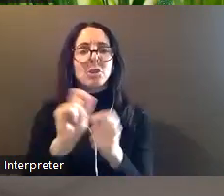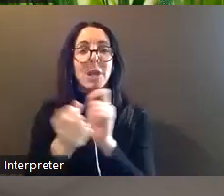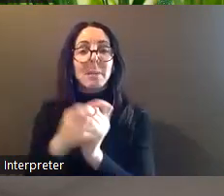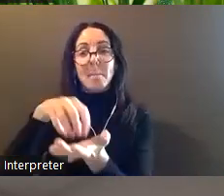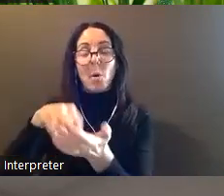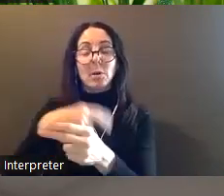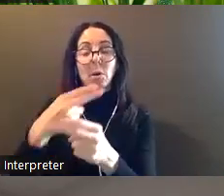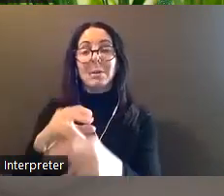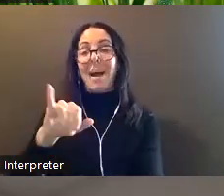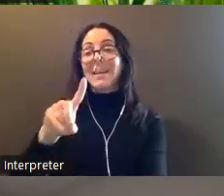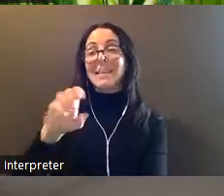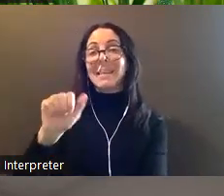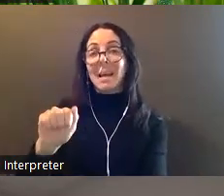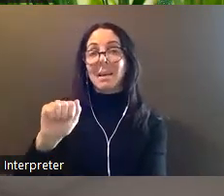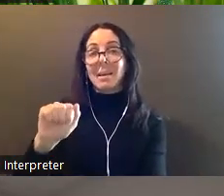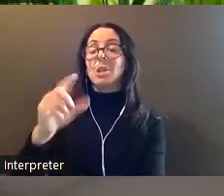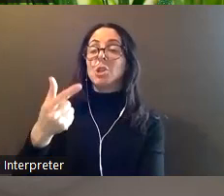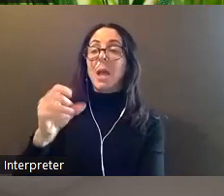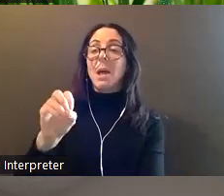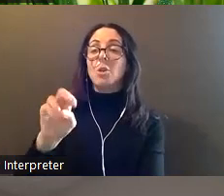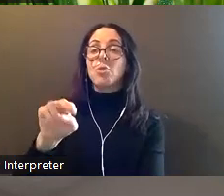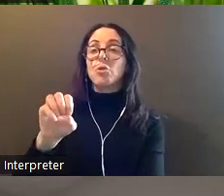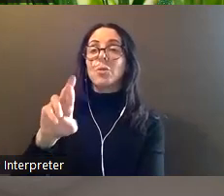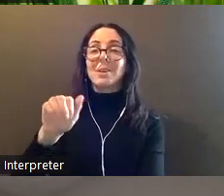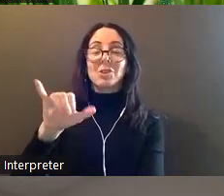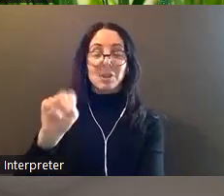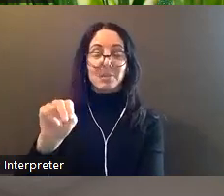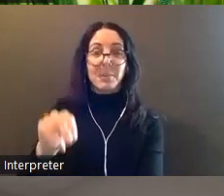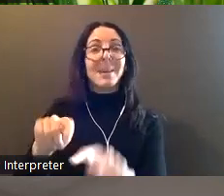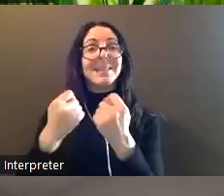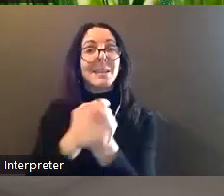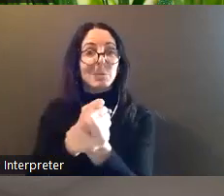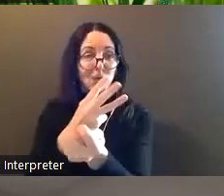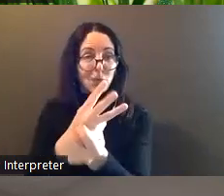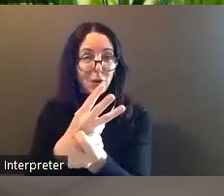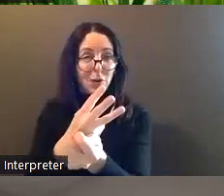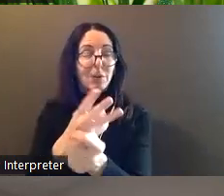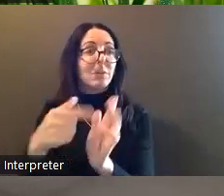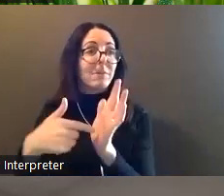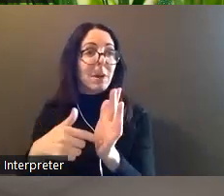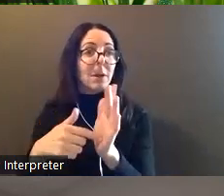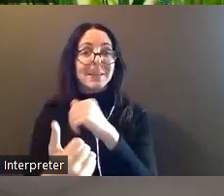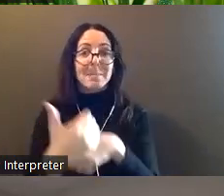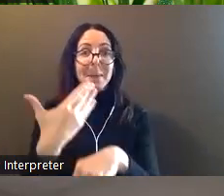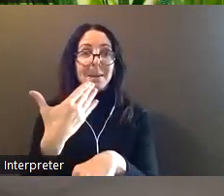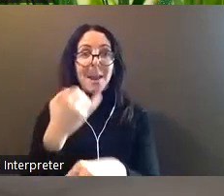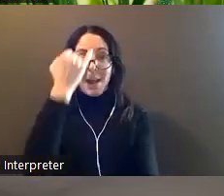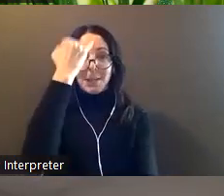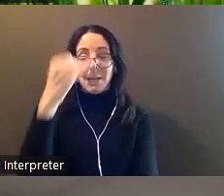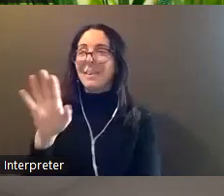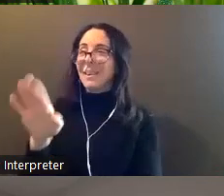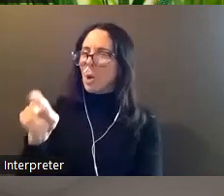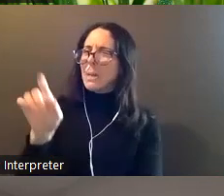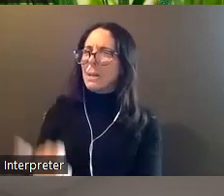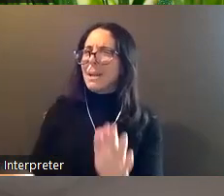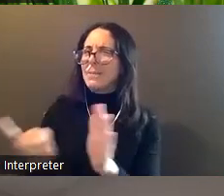Idea Generation. Our team social worker submitted an idea suggesting we needed to identify a